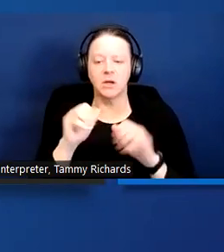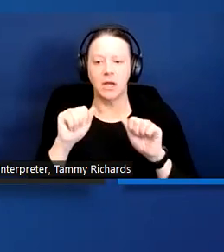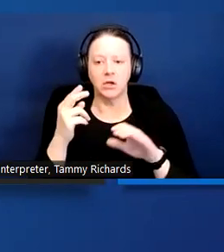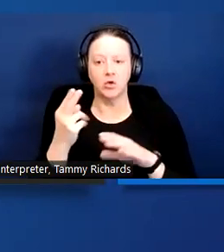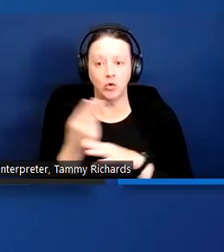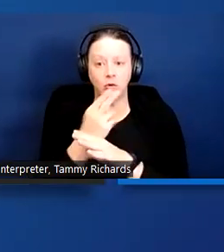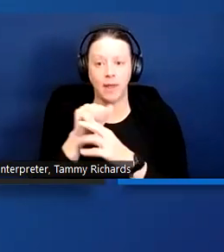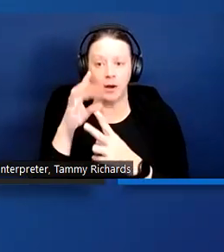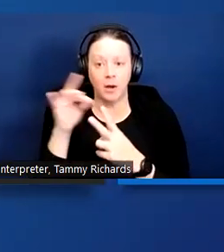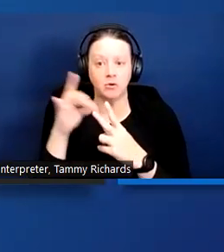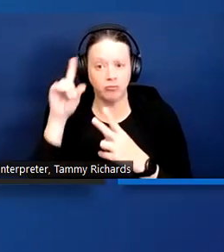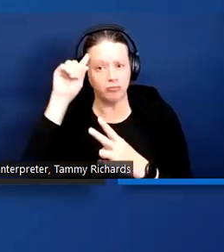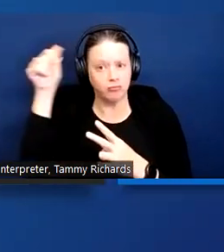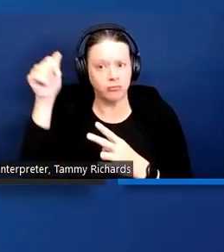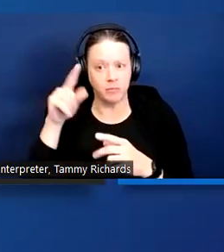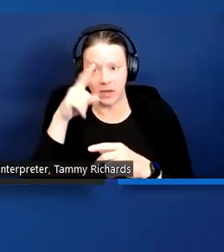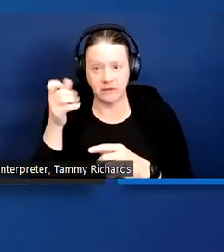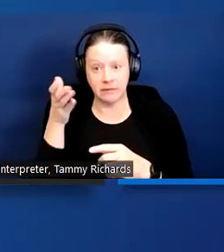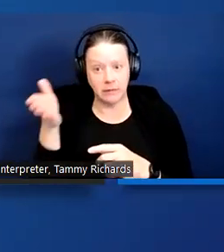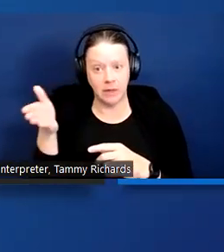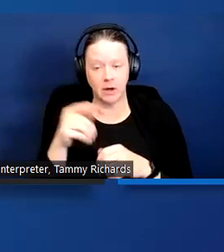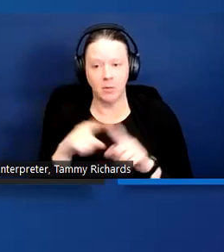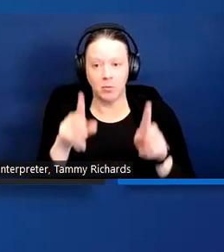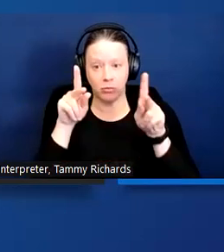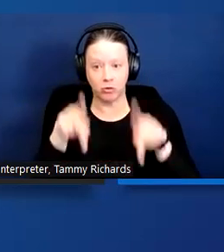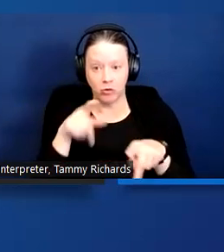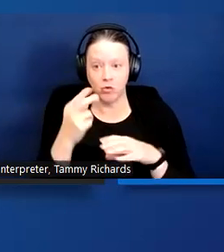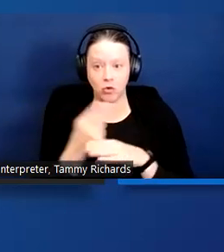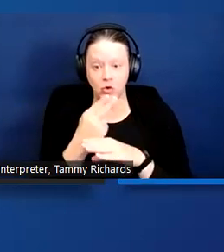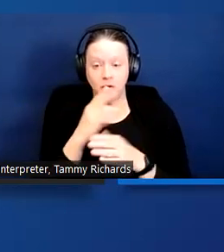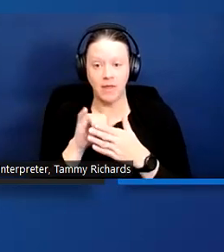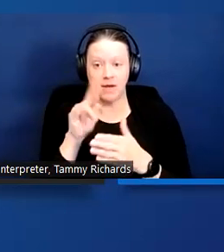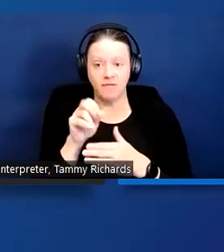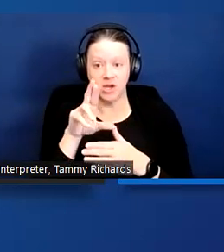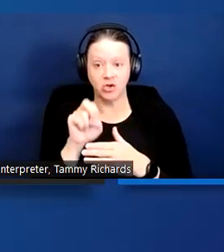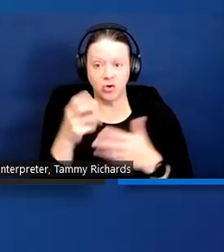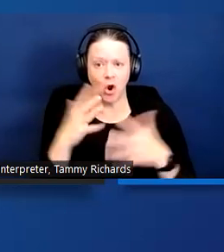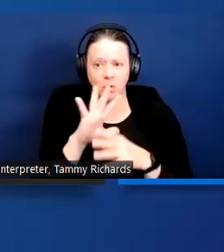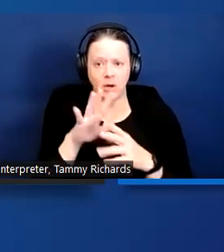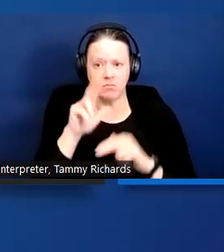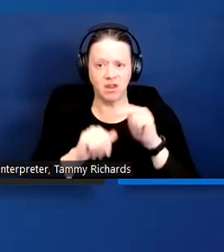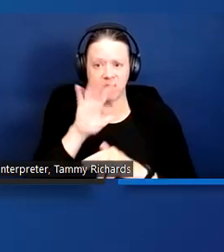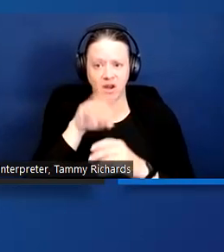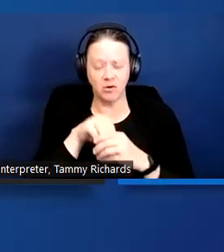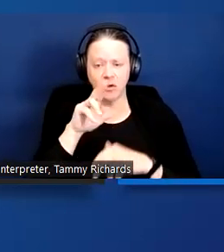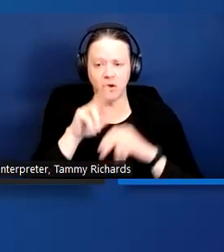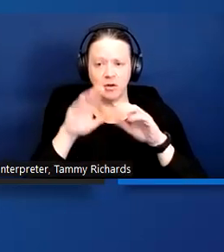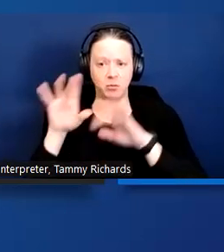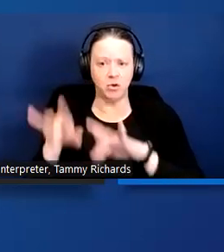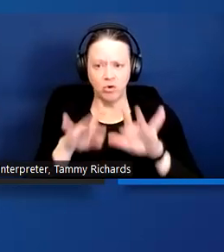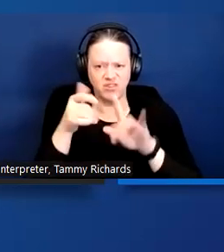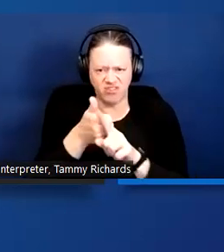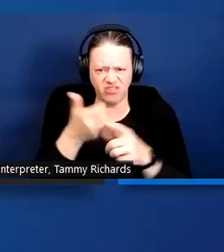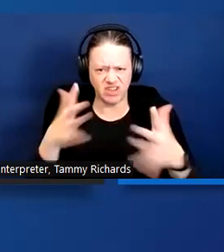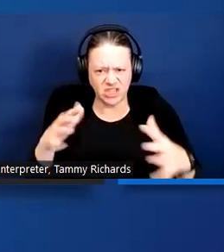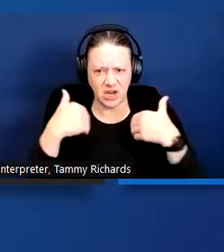there. But someone who is using that feature that's already built into the computer for magnification